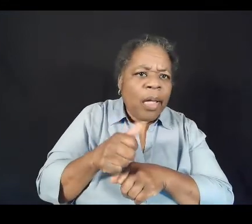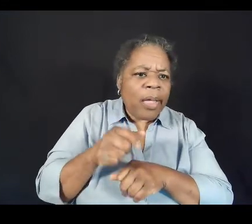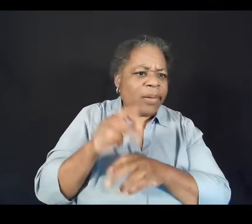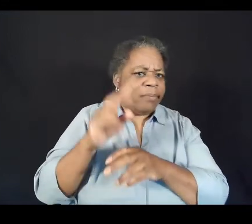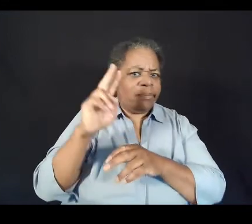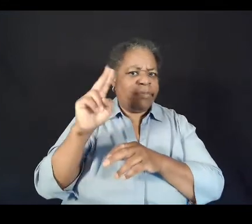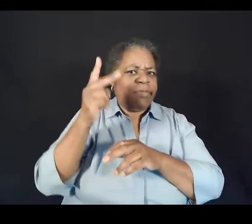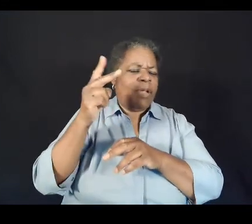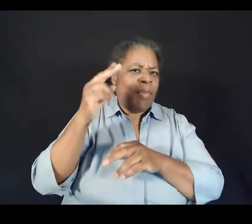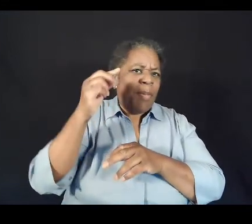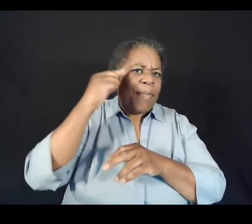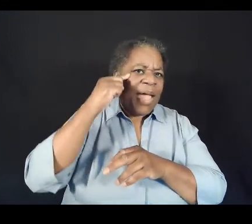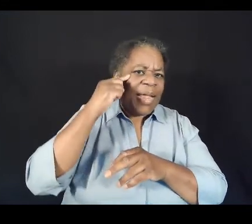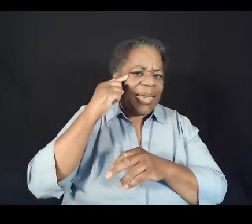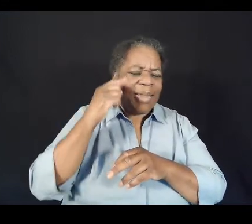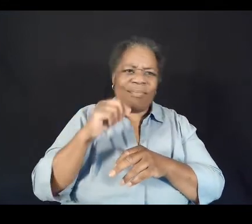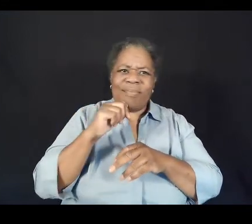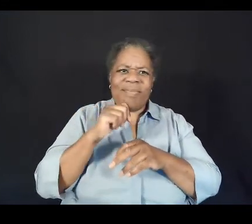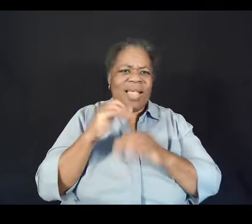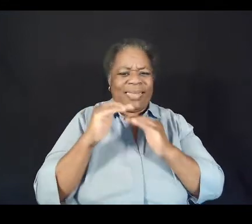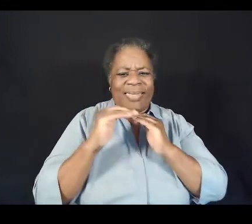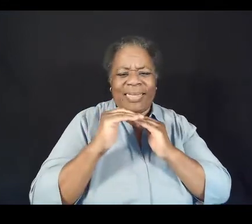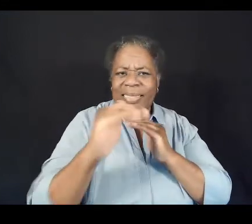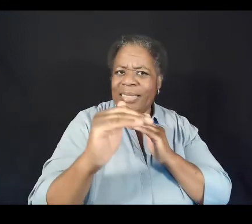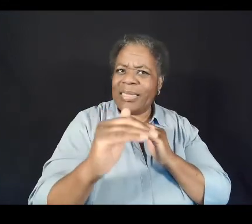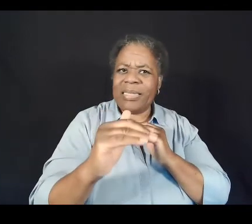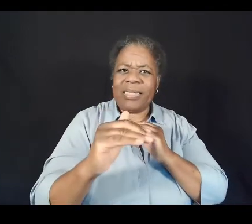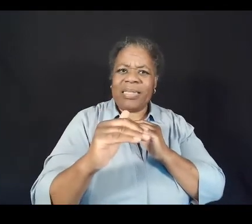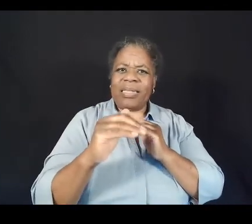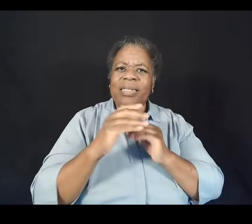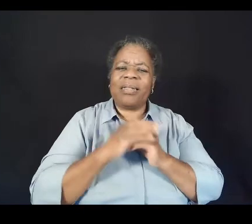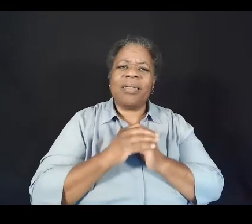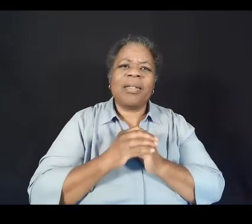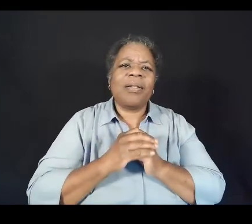and unstable in all they do.